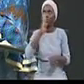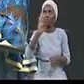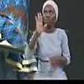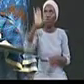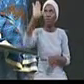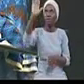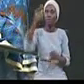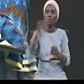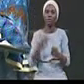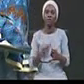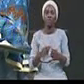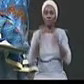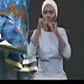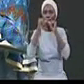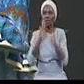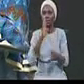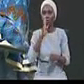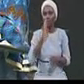Blessed be thy